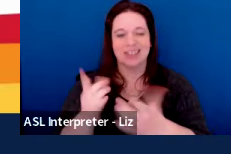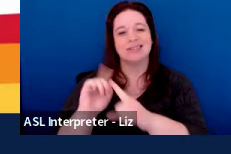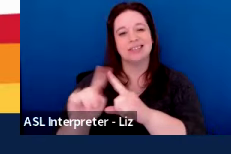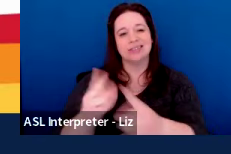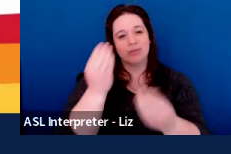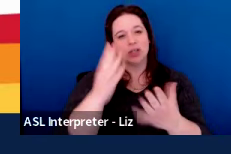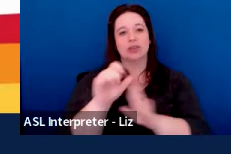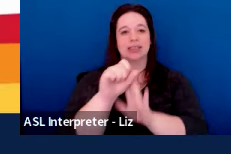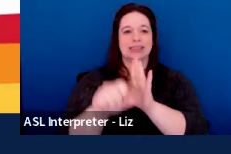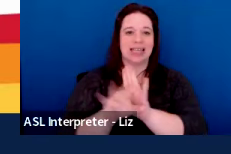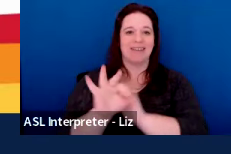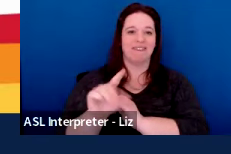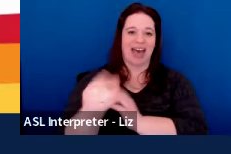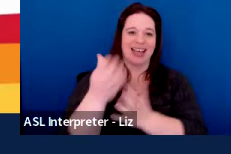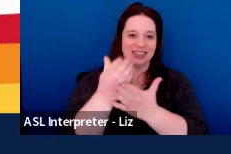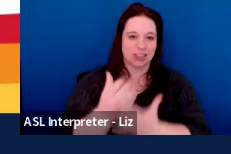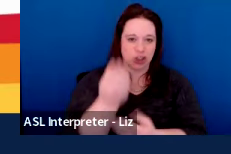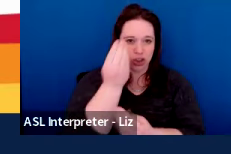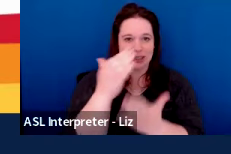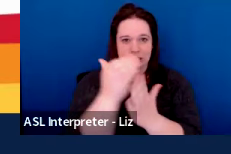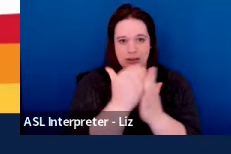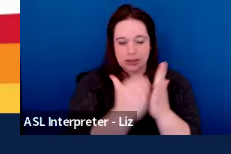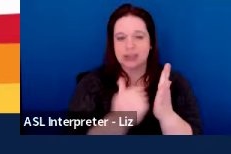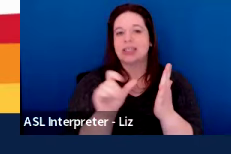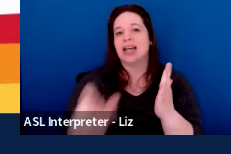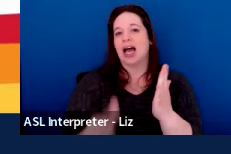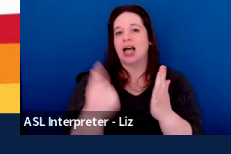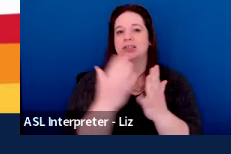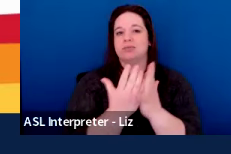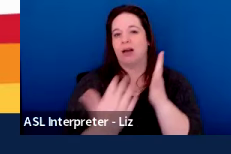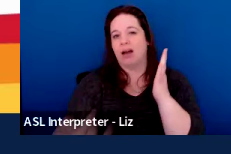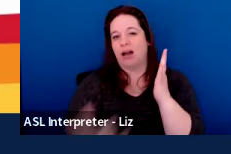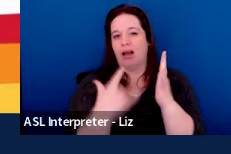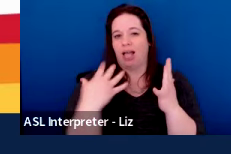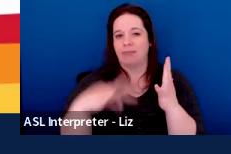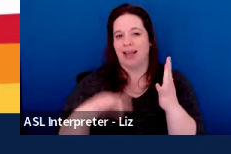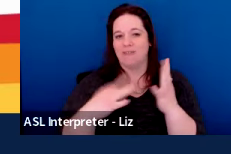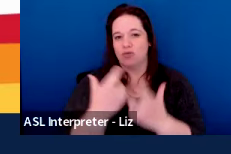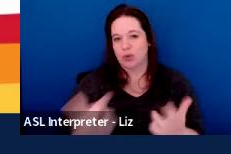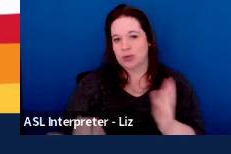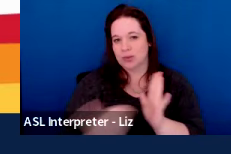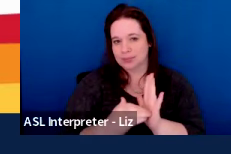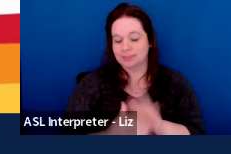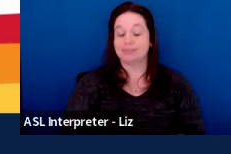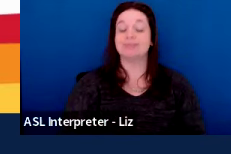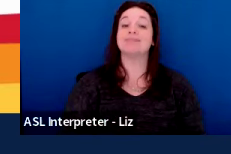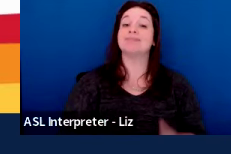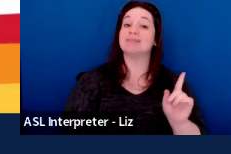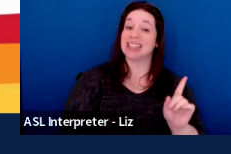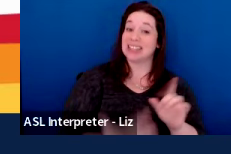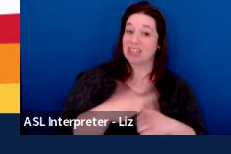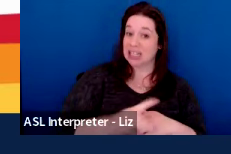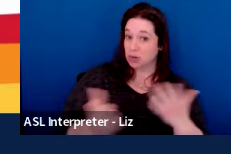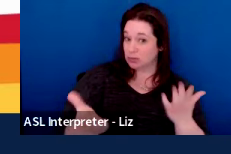on state fact sheets and other helpful resources as well. And again, this is available for you